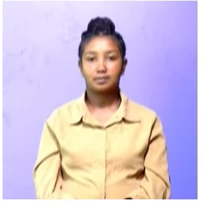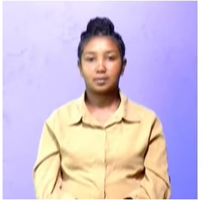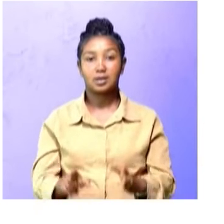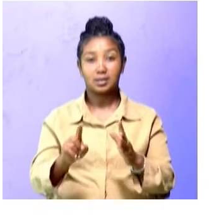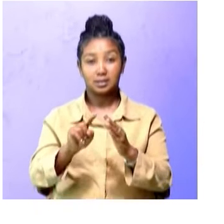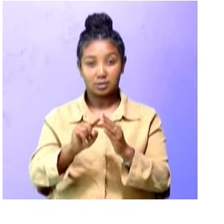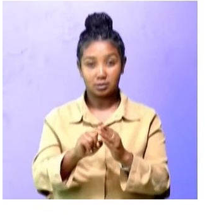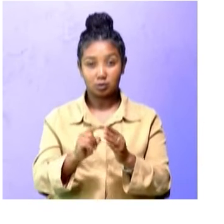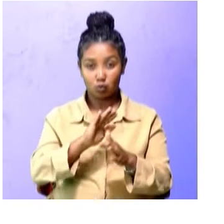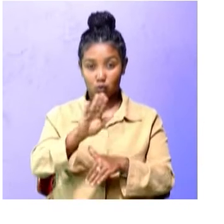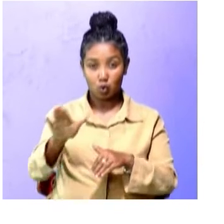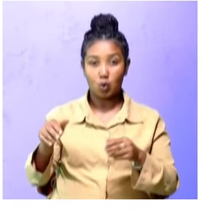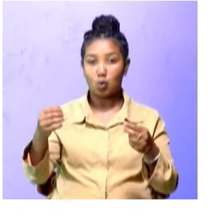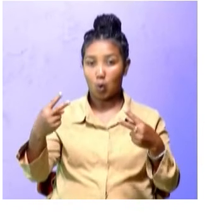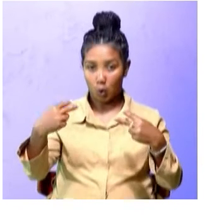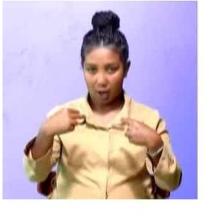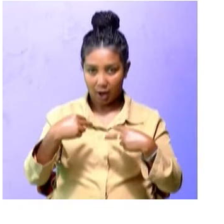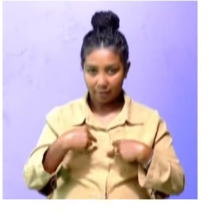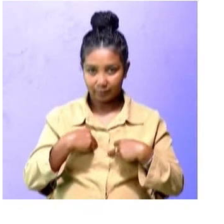we all have